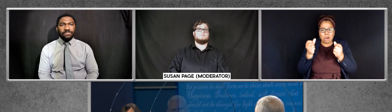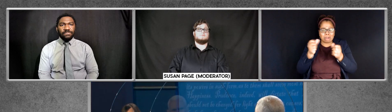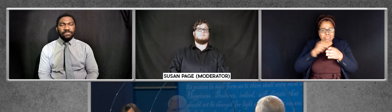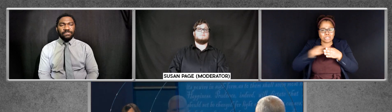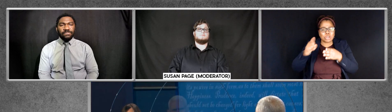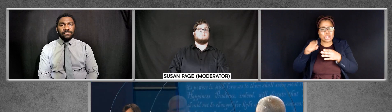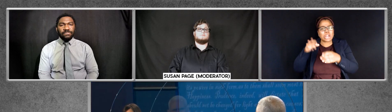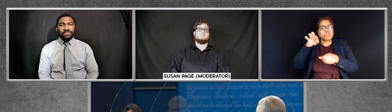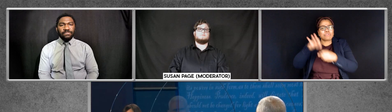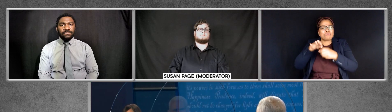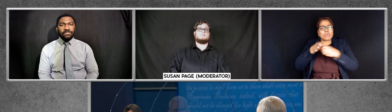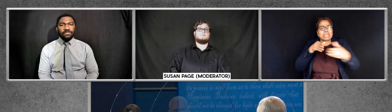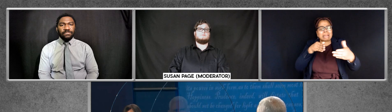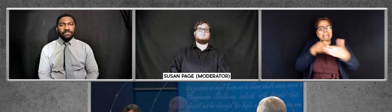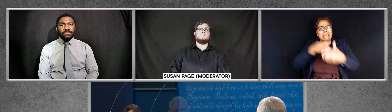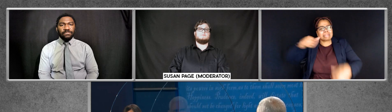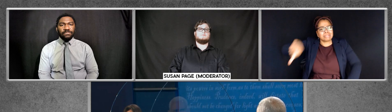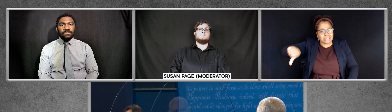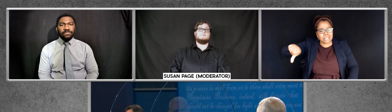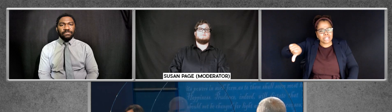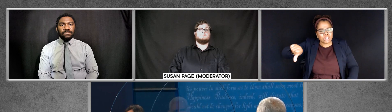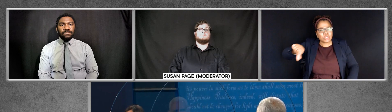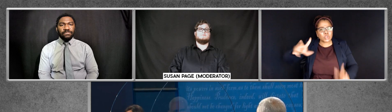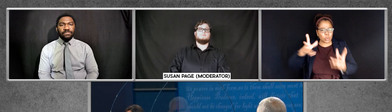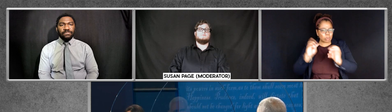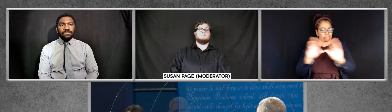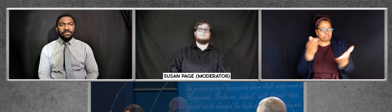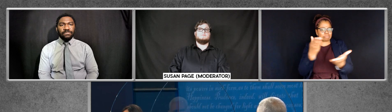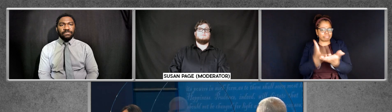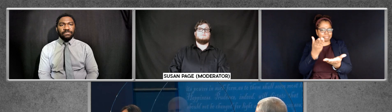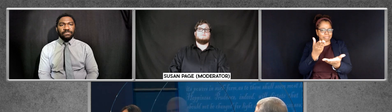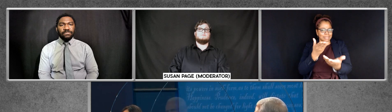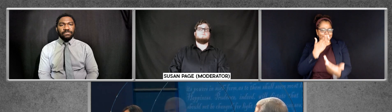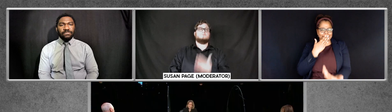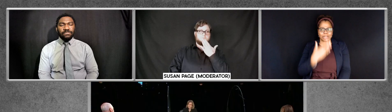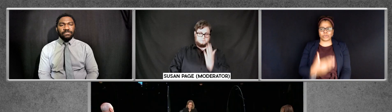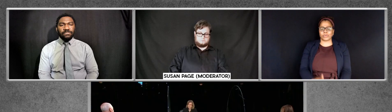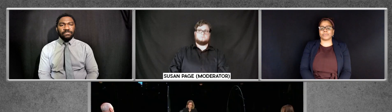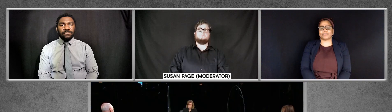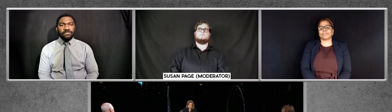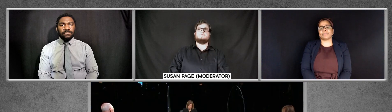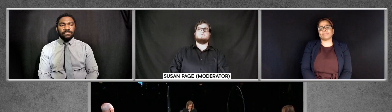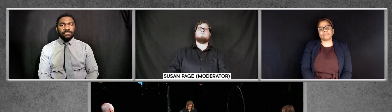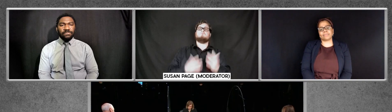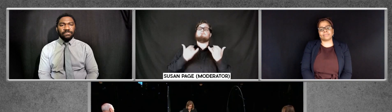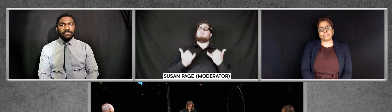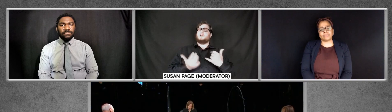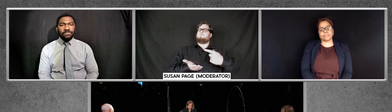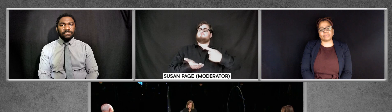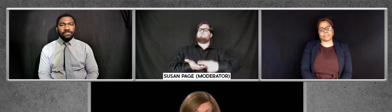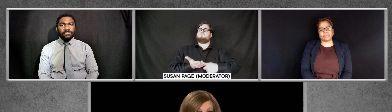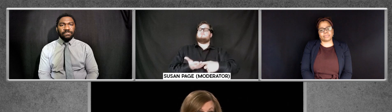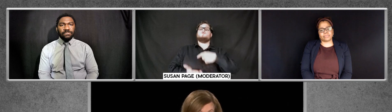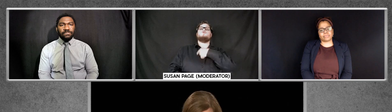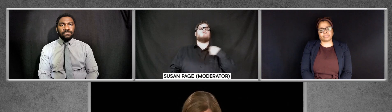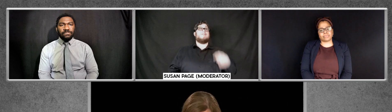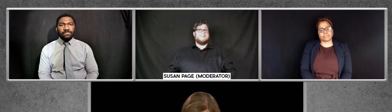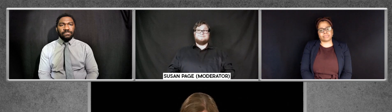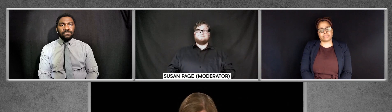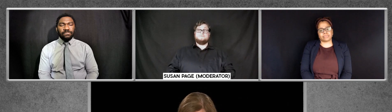against it. So let's set the record straight. Thank you. I'd like to talk about China. We have, as our